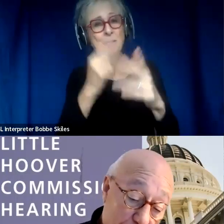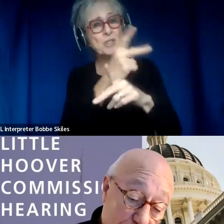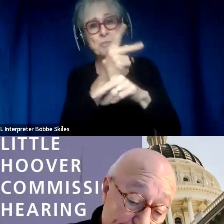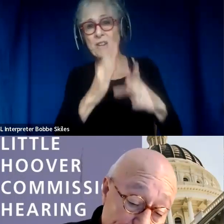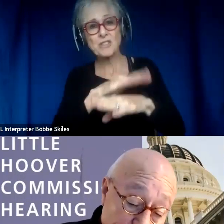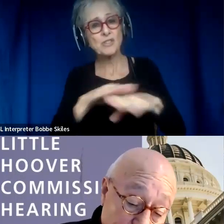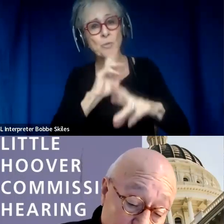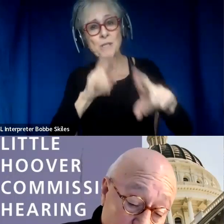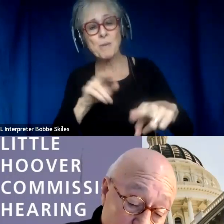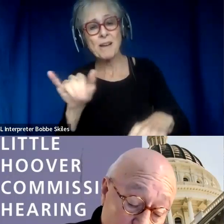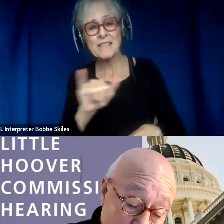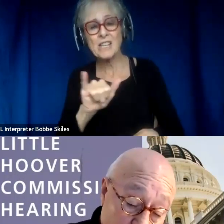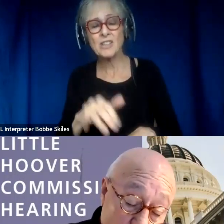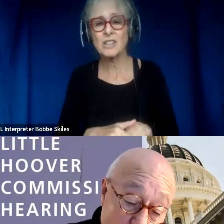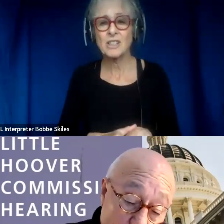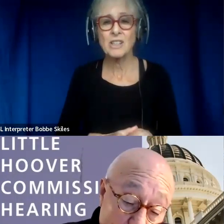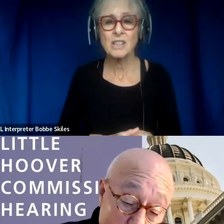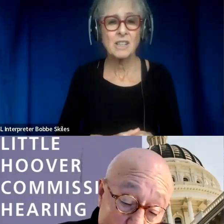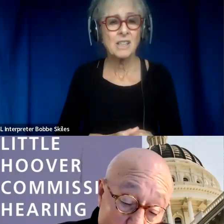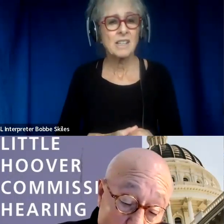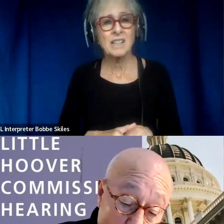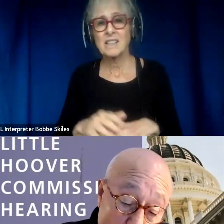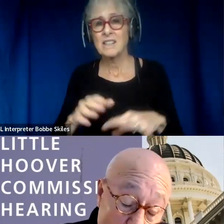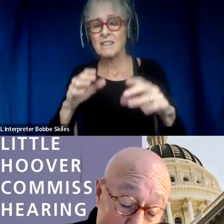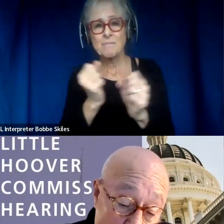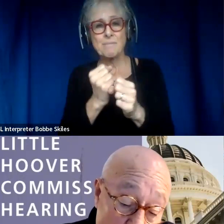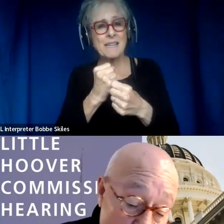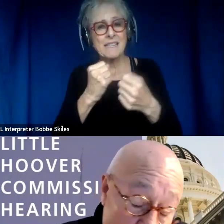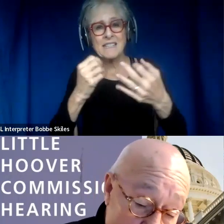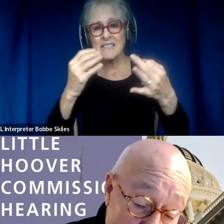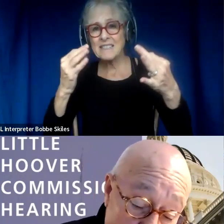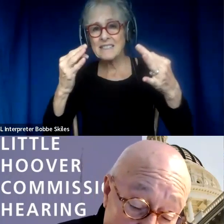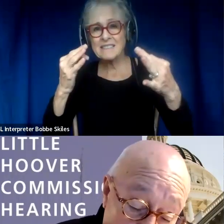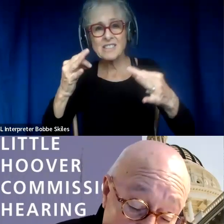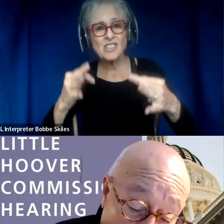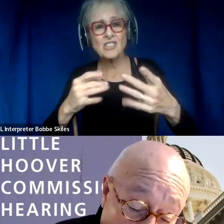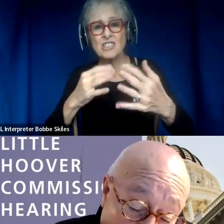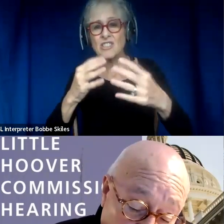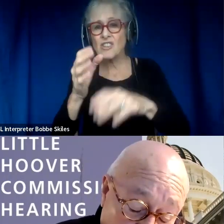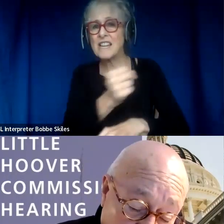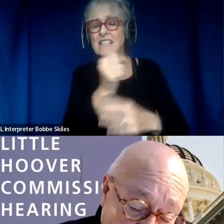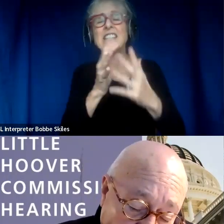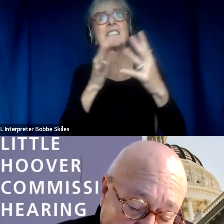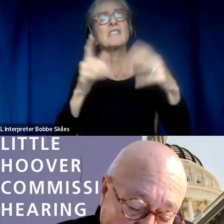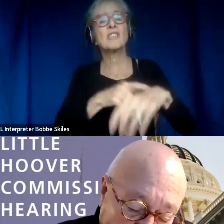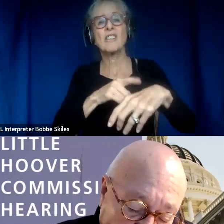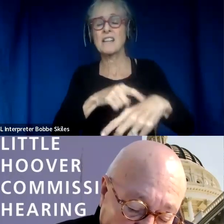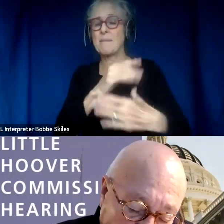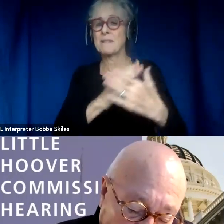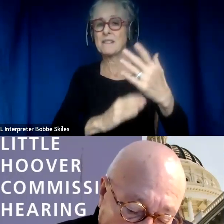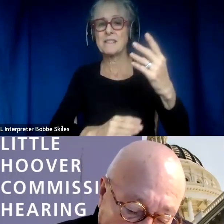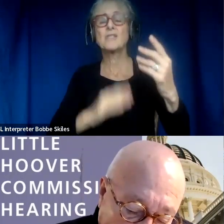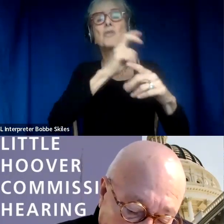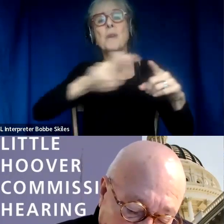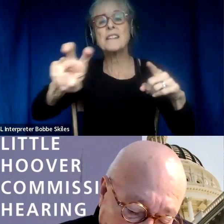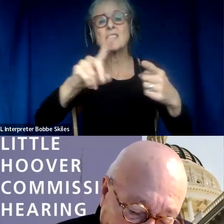Self-determination transition is taking way too long. Some parents are waiting almost 1.5 years or 2 years to transition